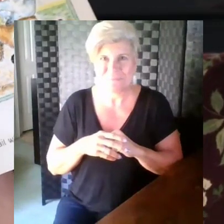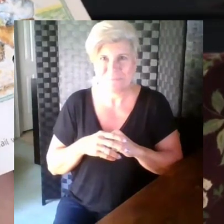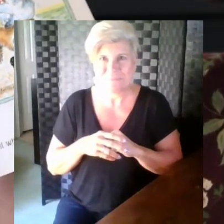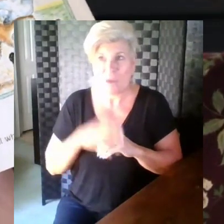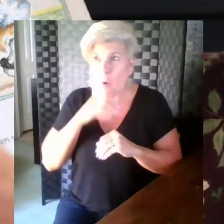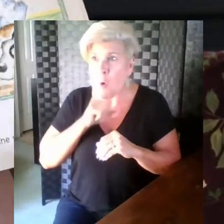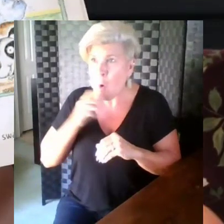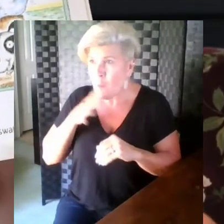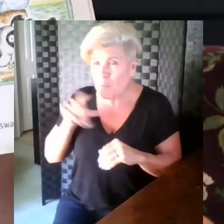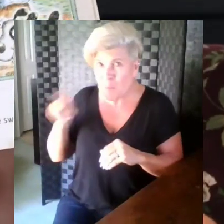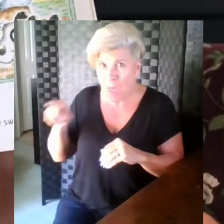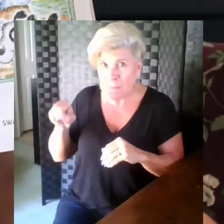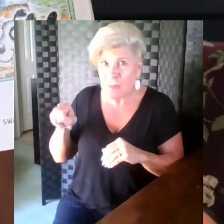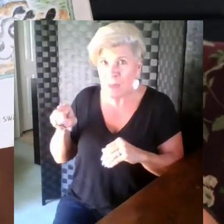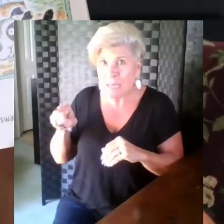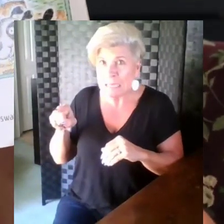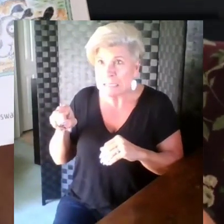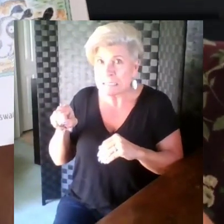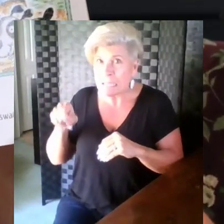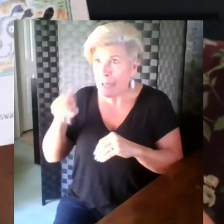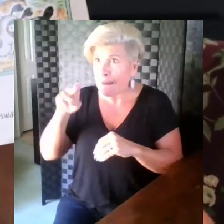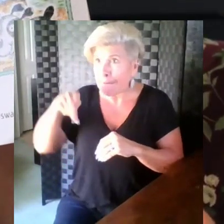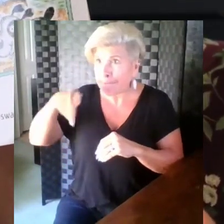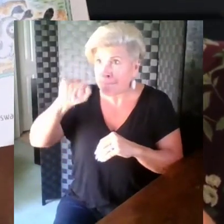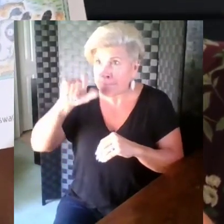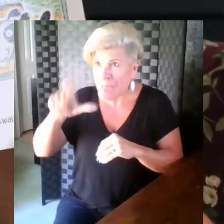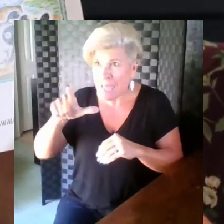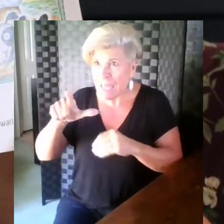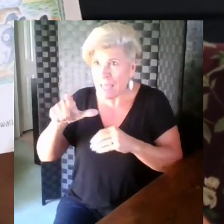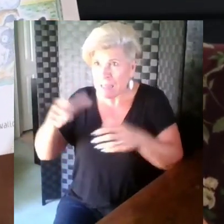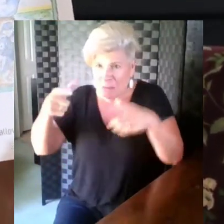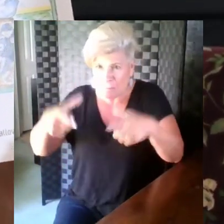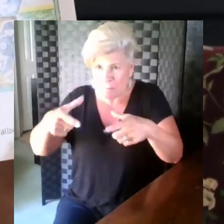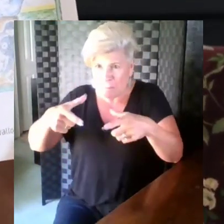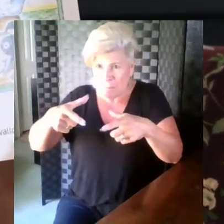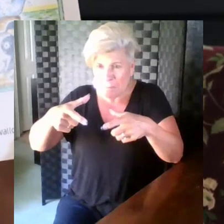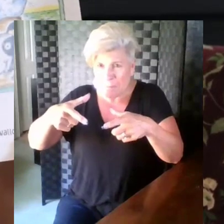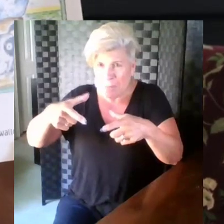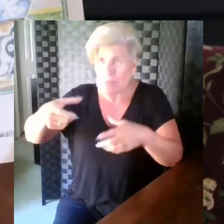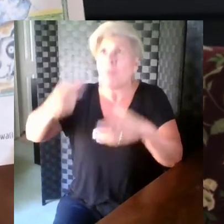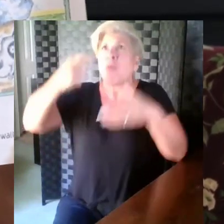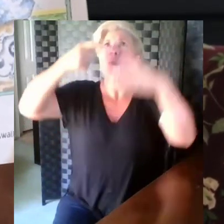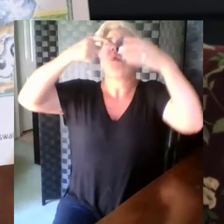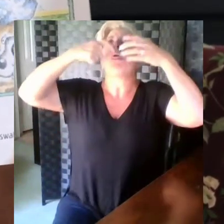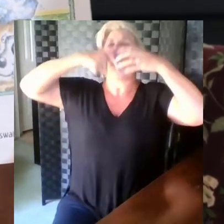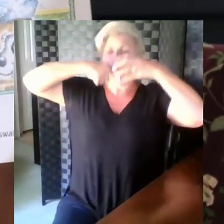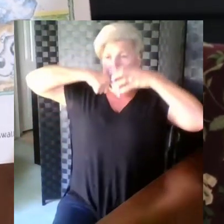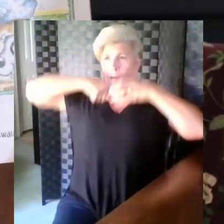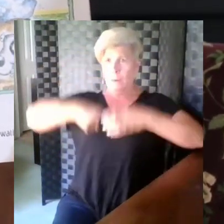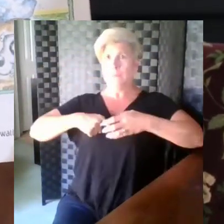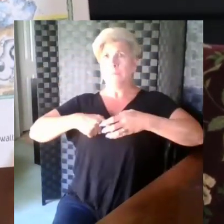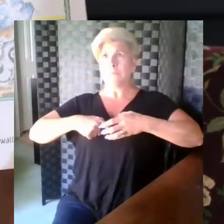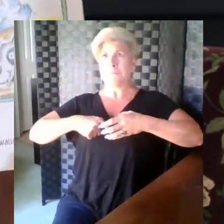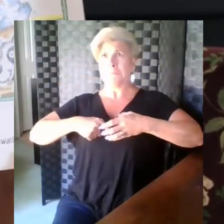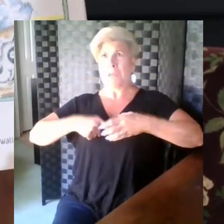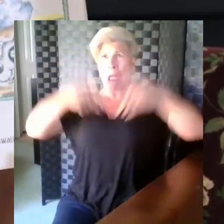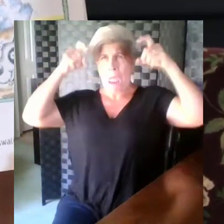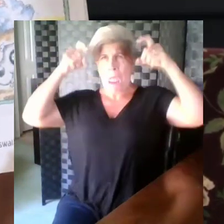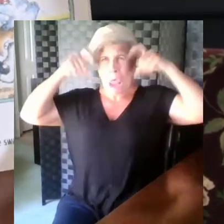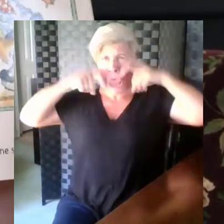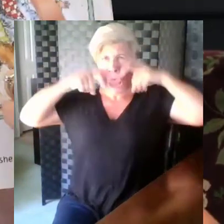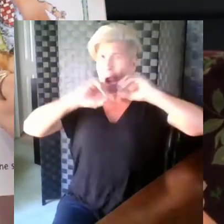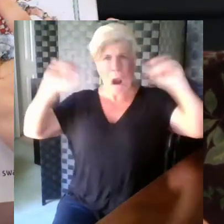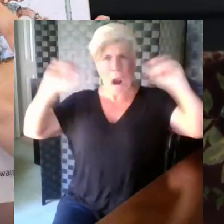There was an old lady who swallowed a pail. She didn't wail when she swallowed the pail. I'm noticing